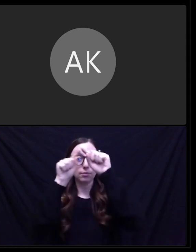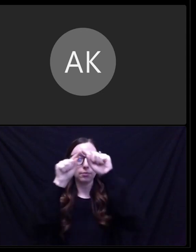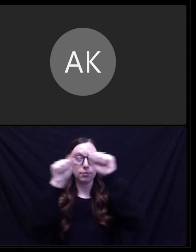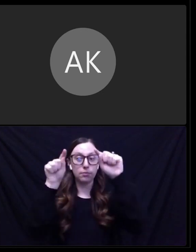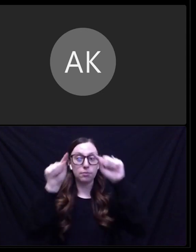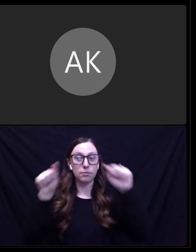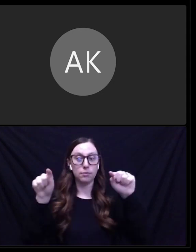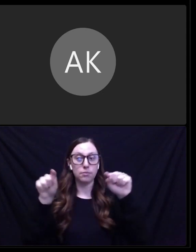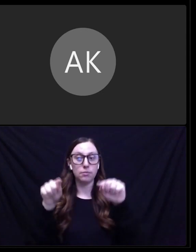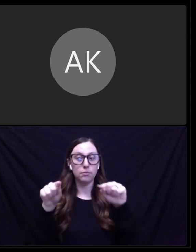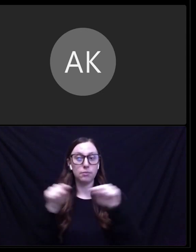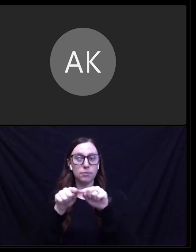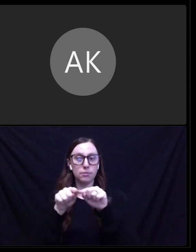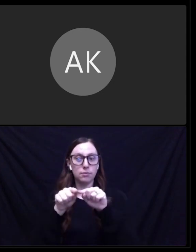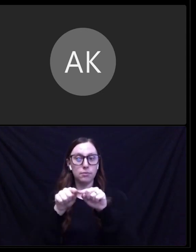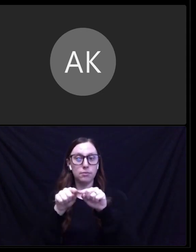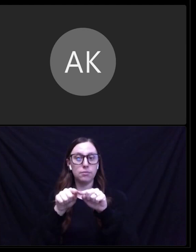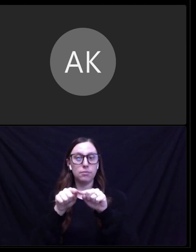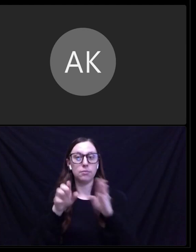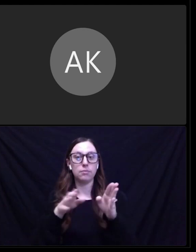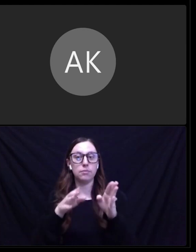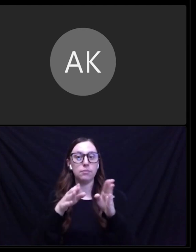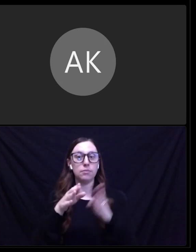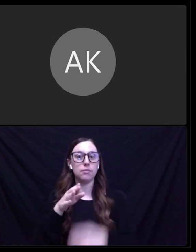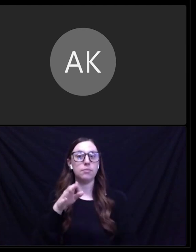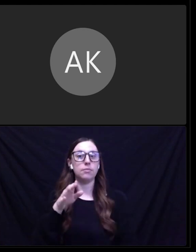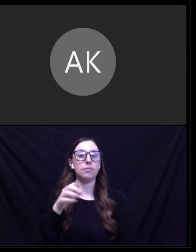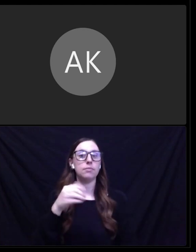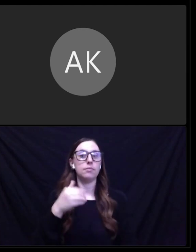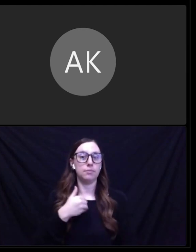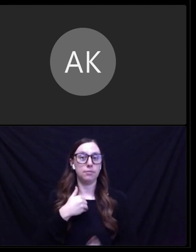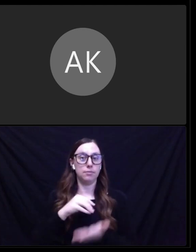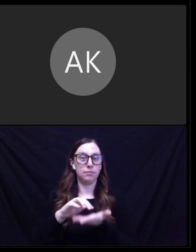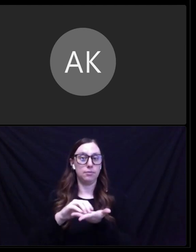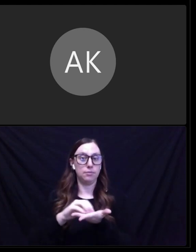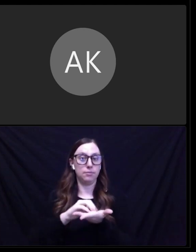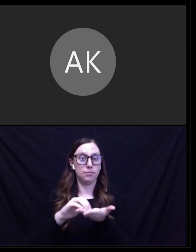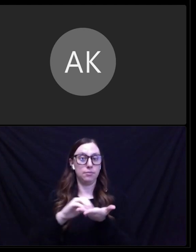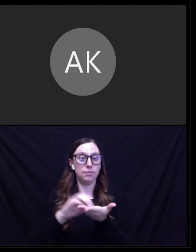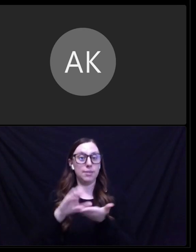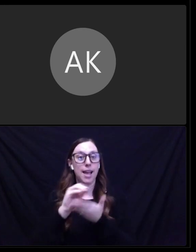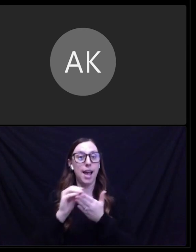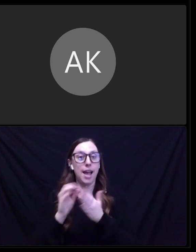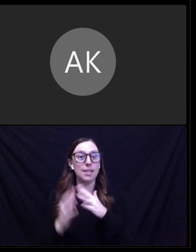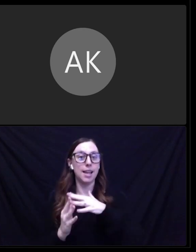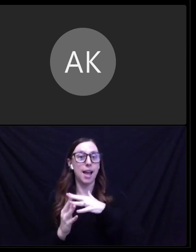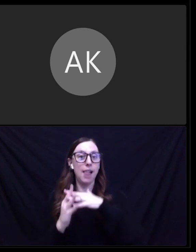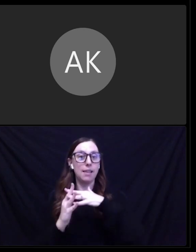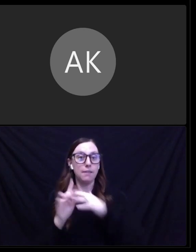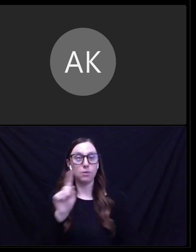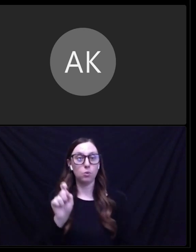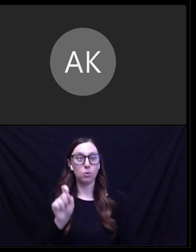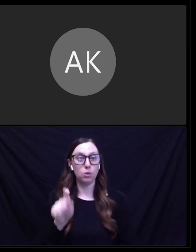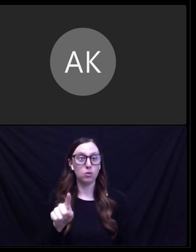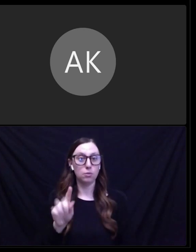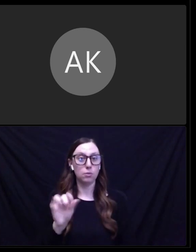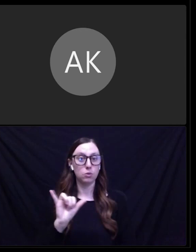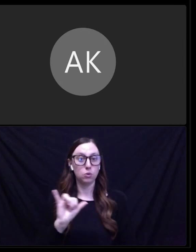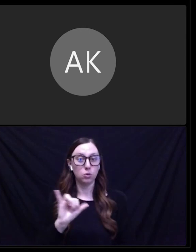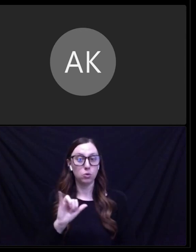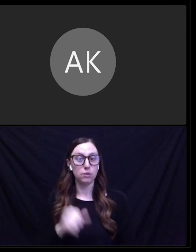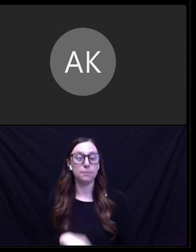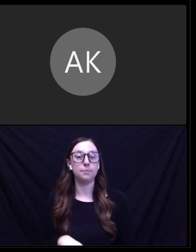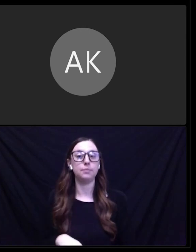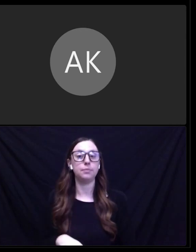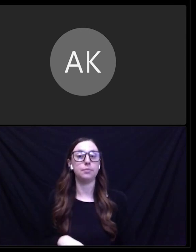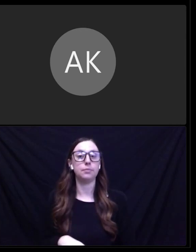on all six sides, but it also has an elevated question mark right on the button as well. The audio button